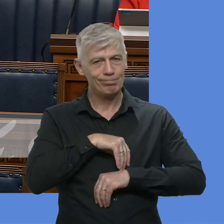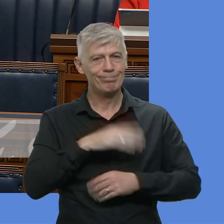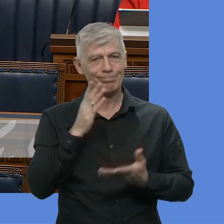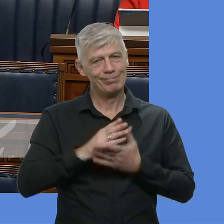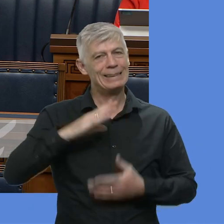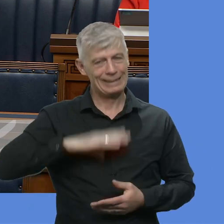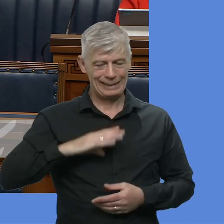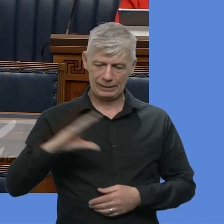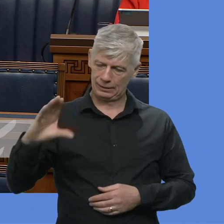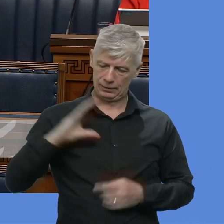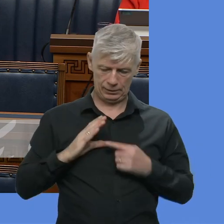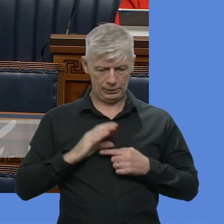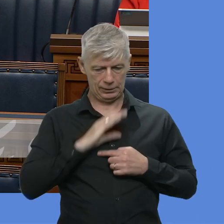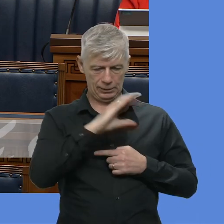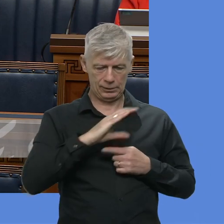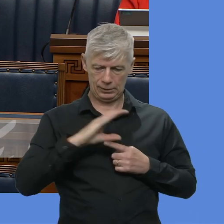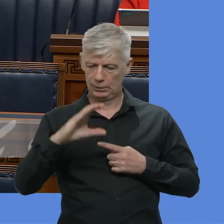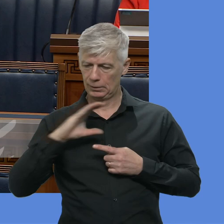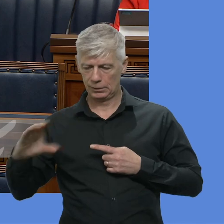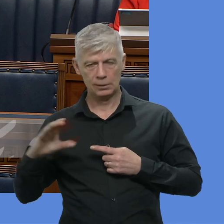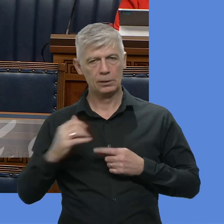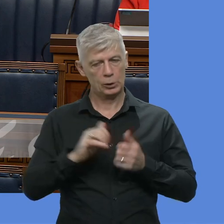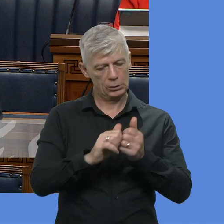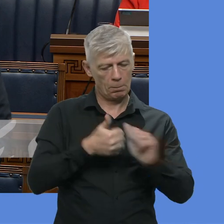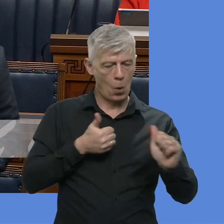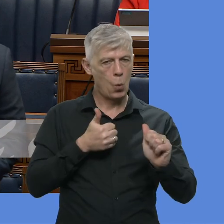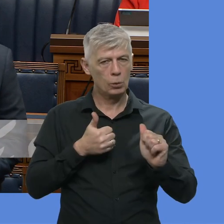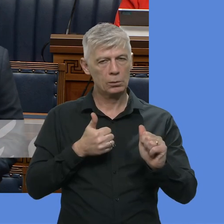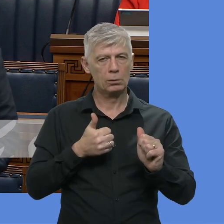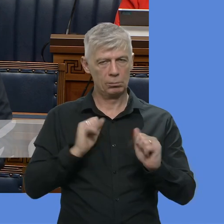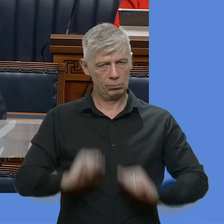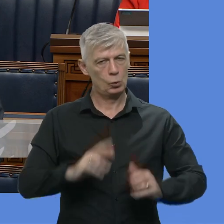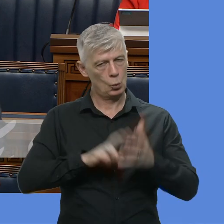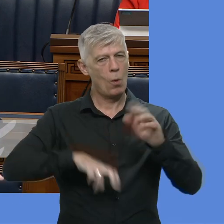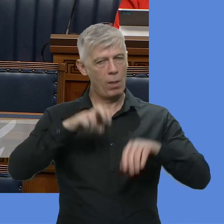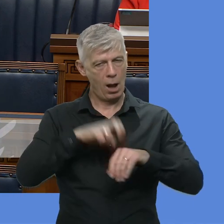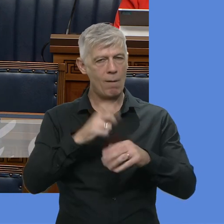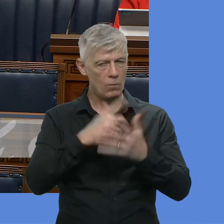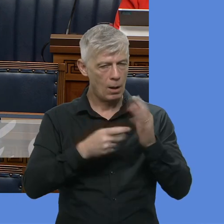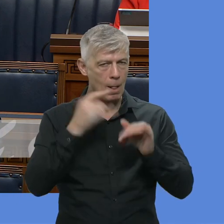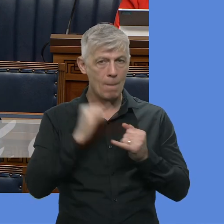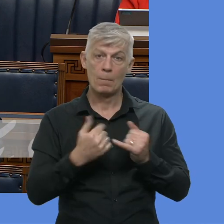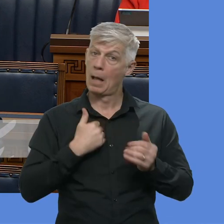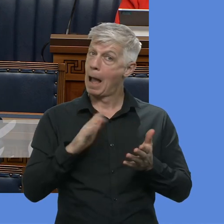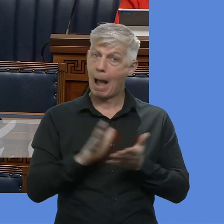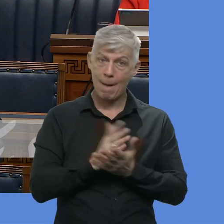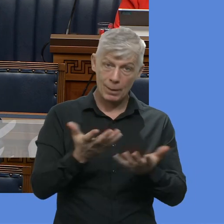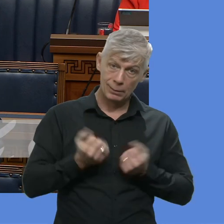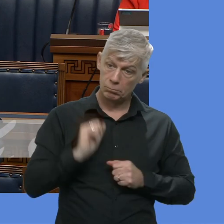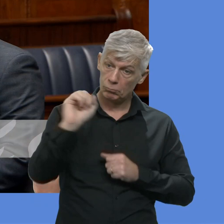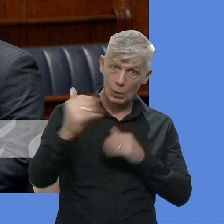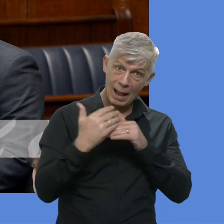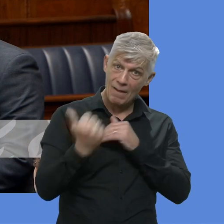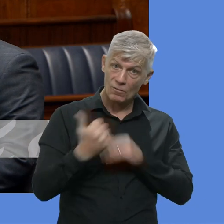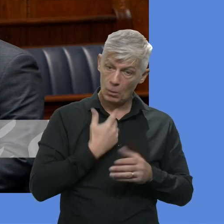more investment in our sports infrastructure in Northern Ireland. I'm more than happy to accept the member's